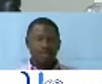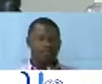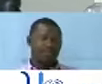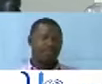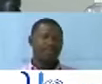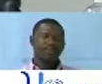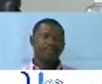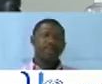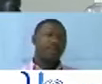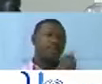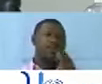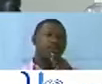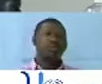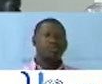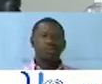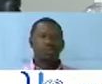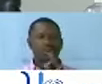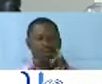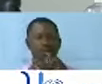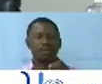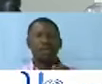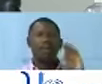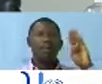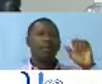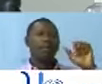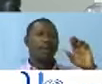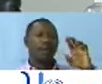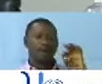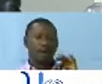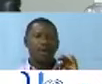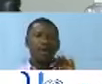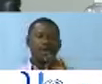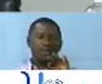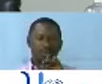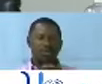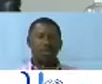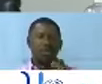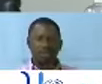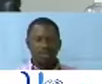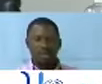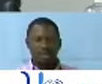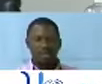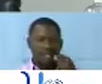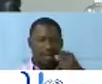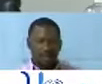also told us that you had, the bar had written a letter to the Attorney General.